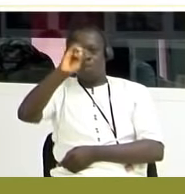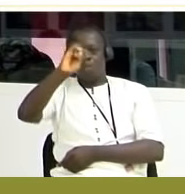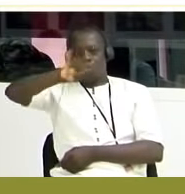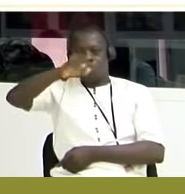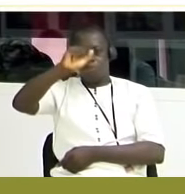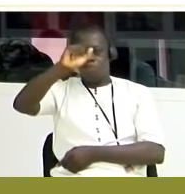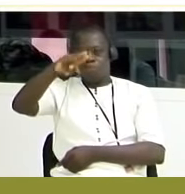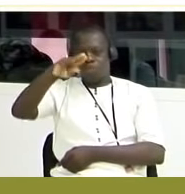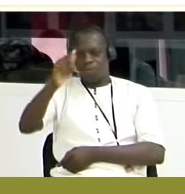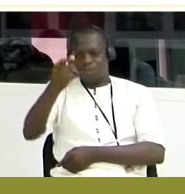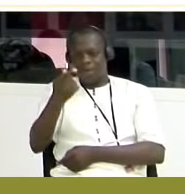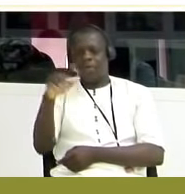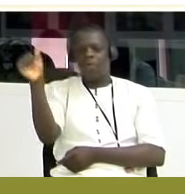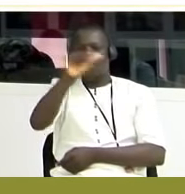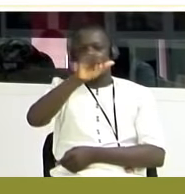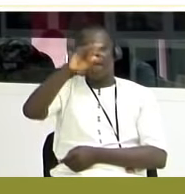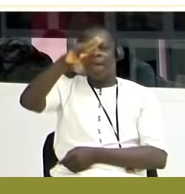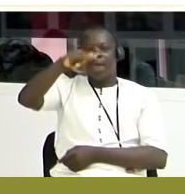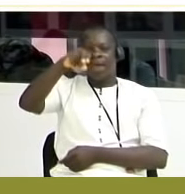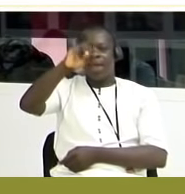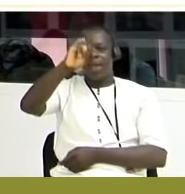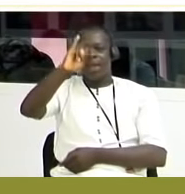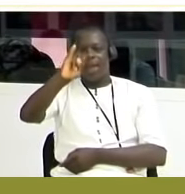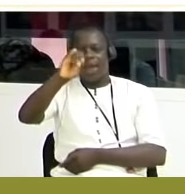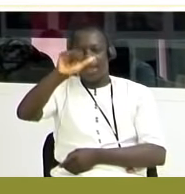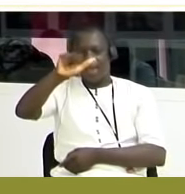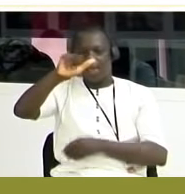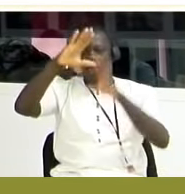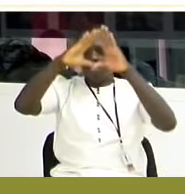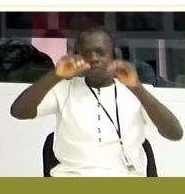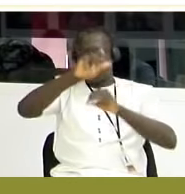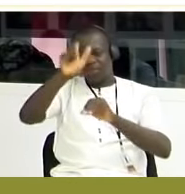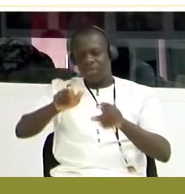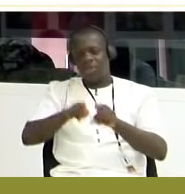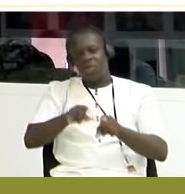NIA officers, and most likely also some from the army.